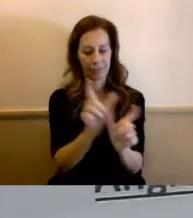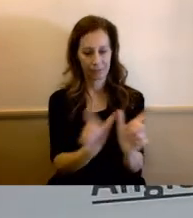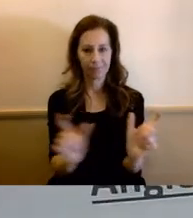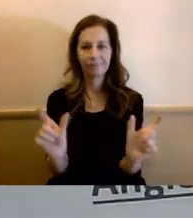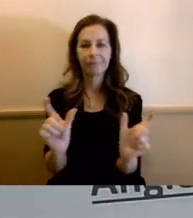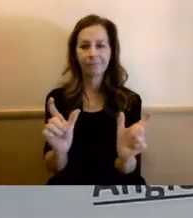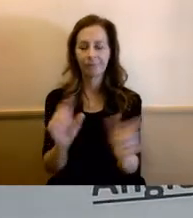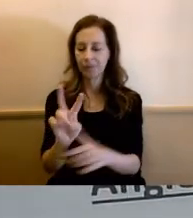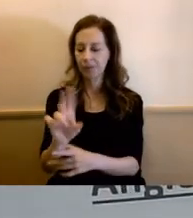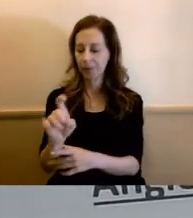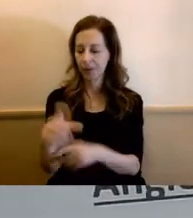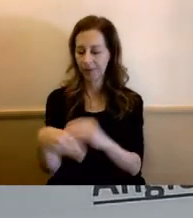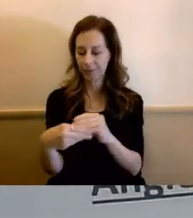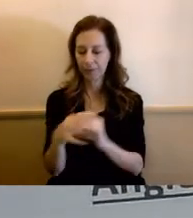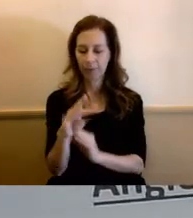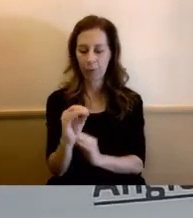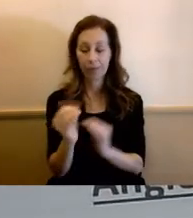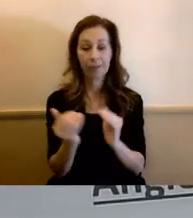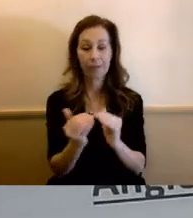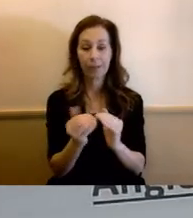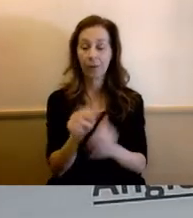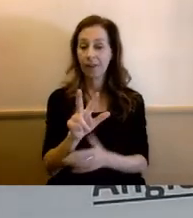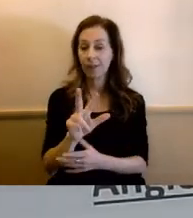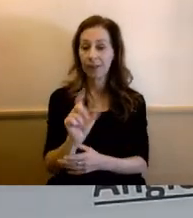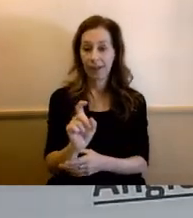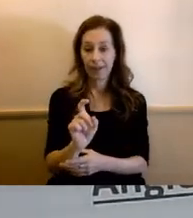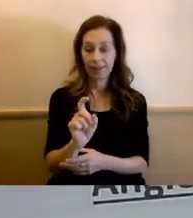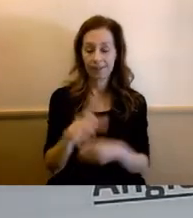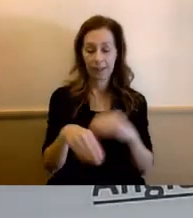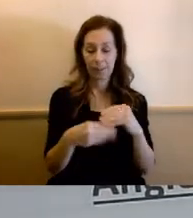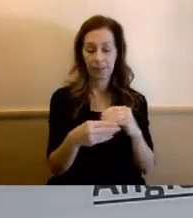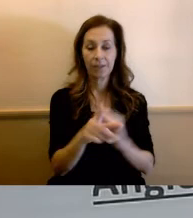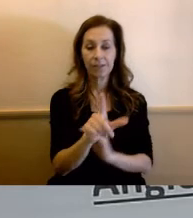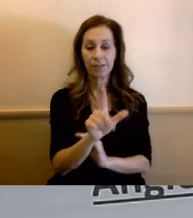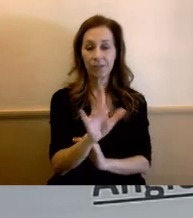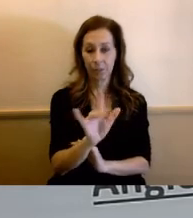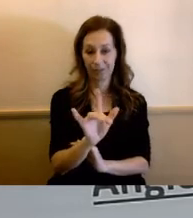40 equals 3x plus 25.